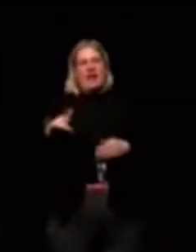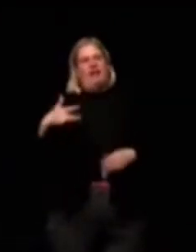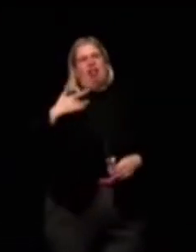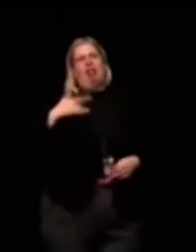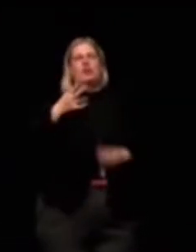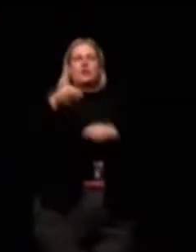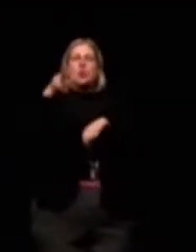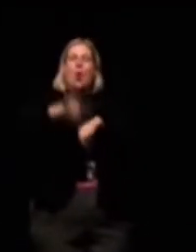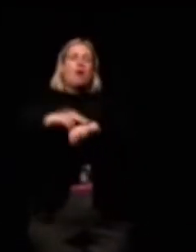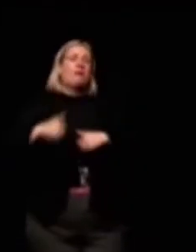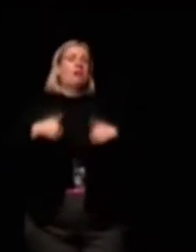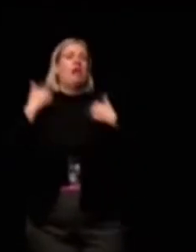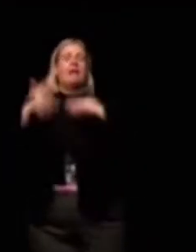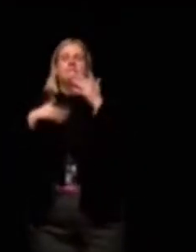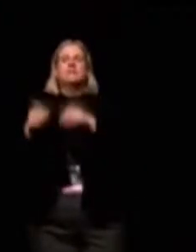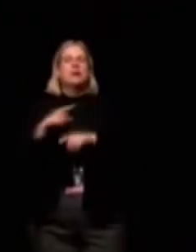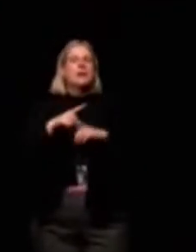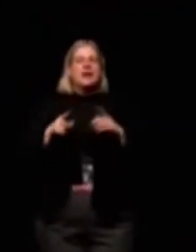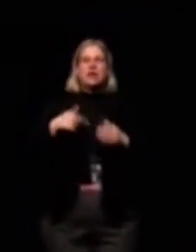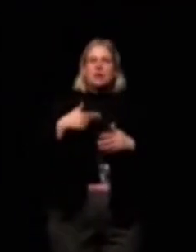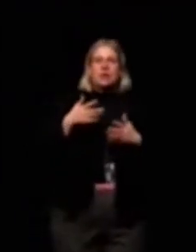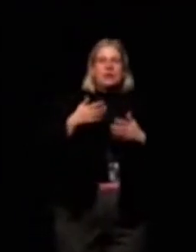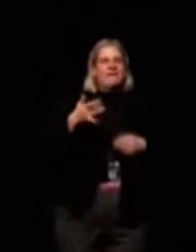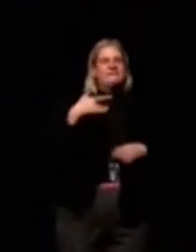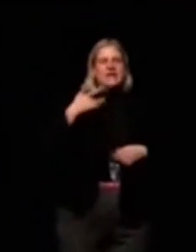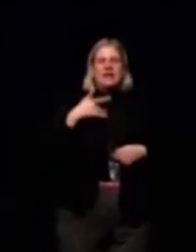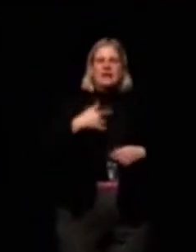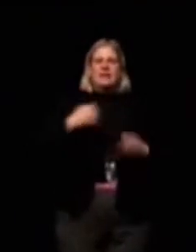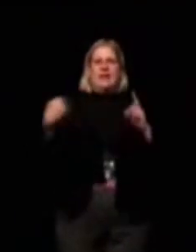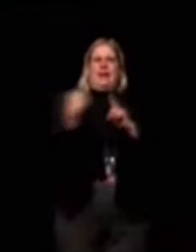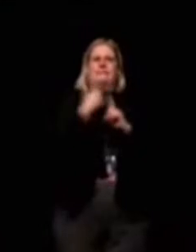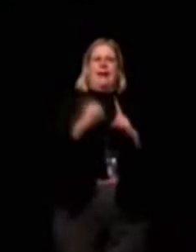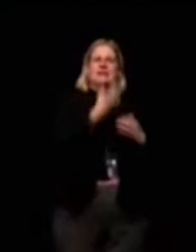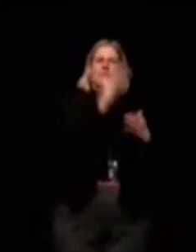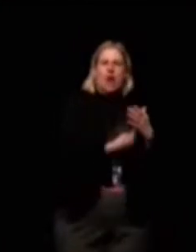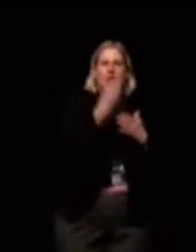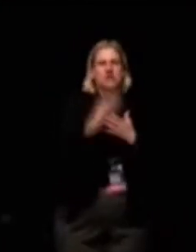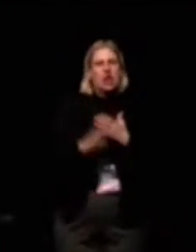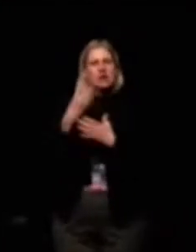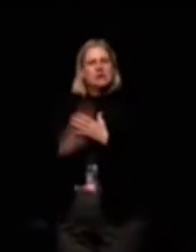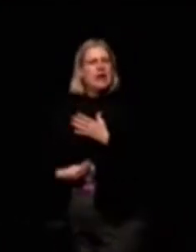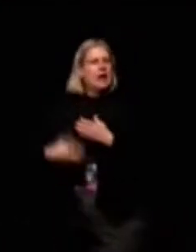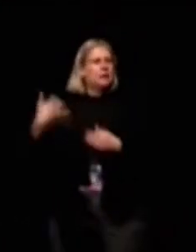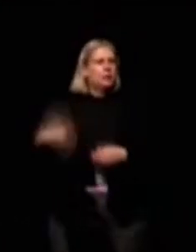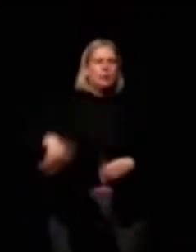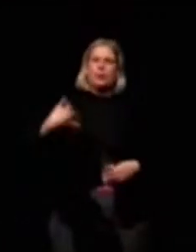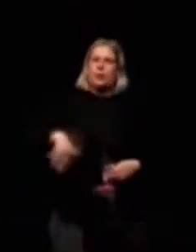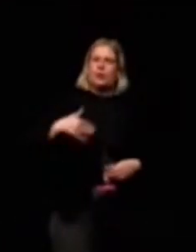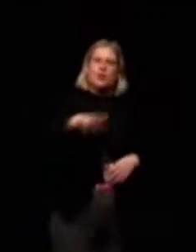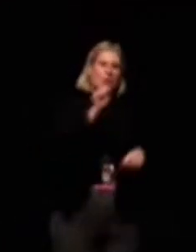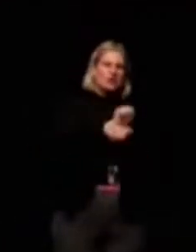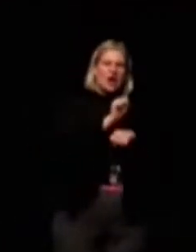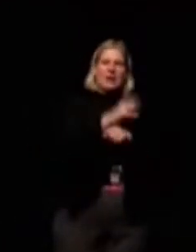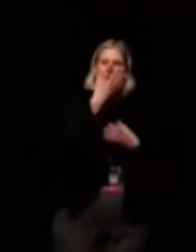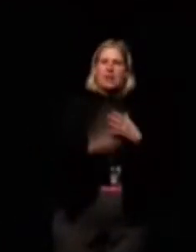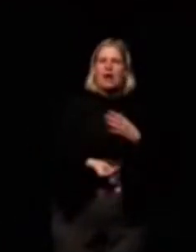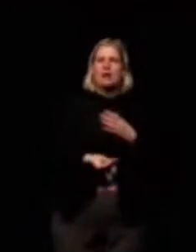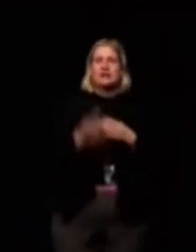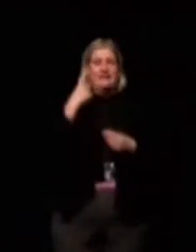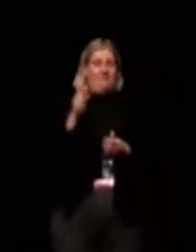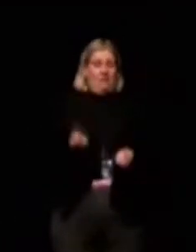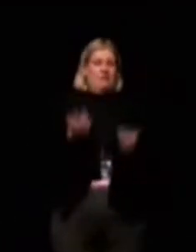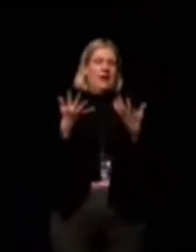normalcy and are reeling from persistent sense of loss of loved ones, loss of their livelihoods, and for